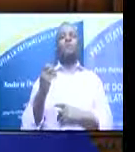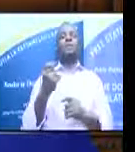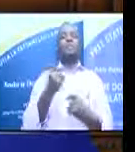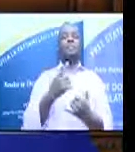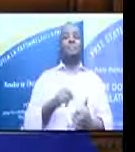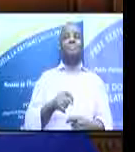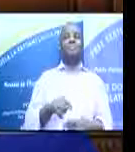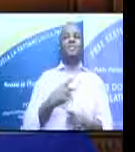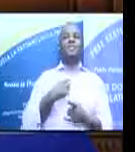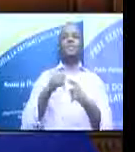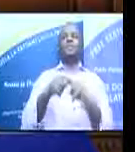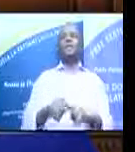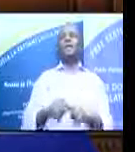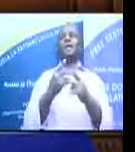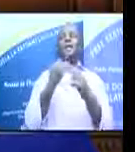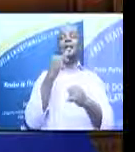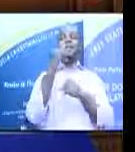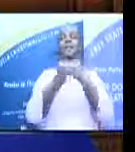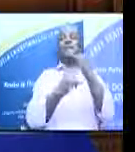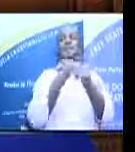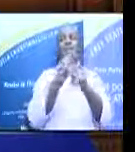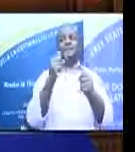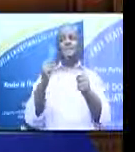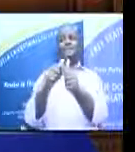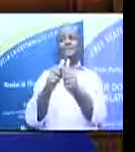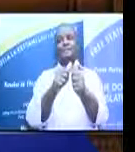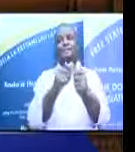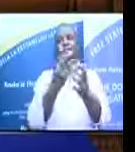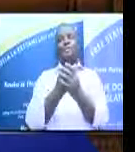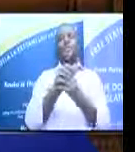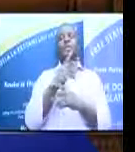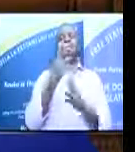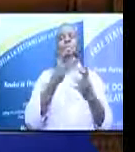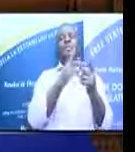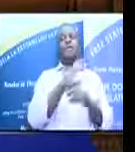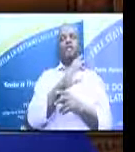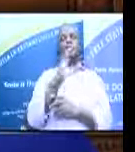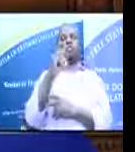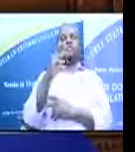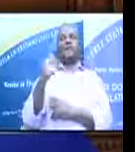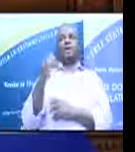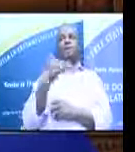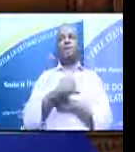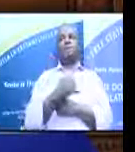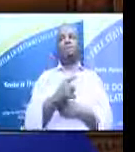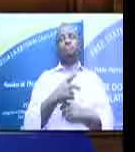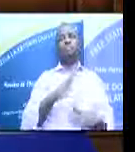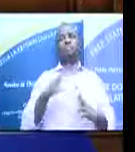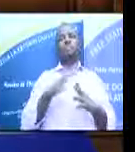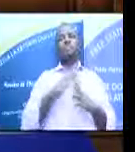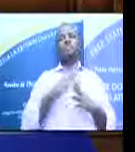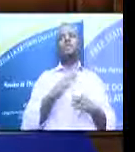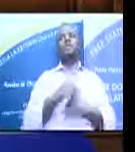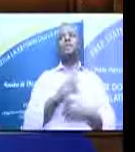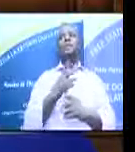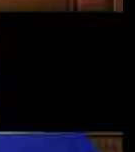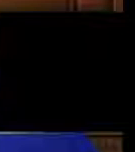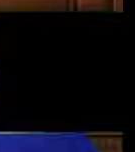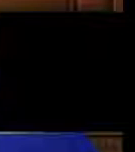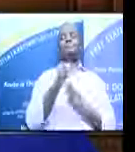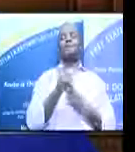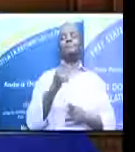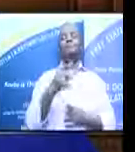of international solidarity with the people of Cuba. We are immensely proud of the successes of the students, despite